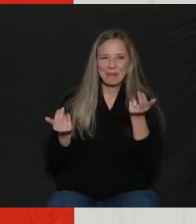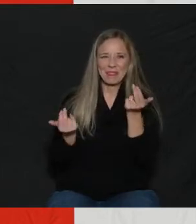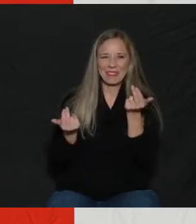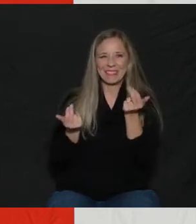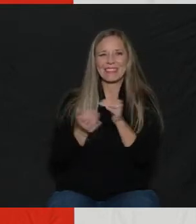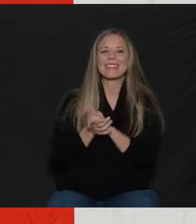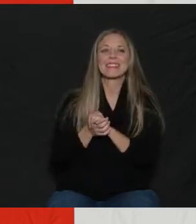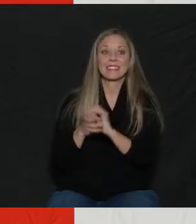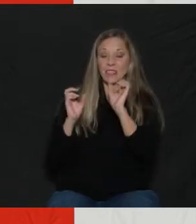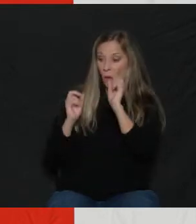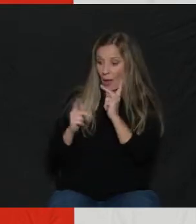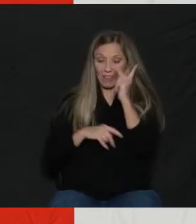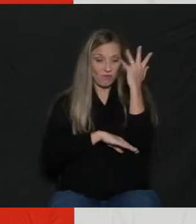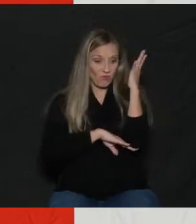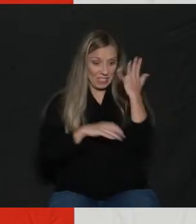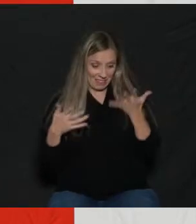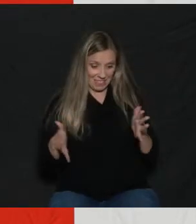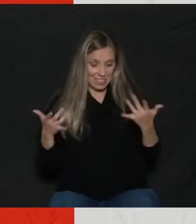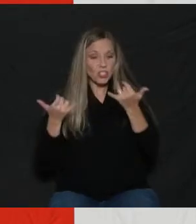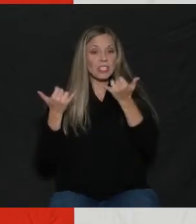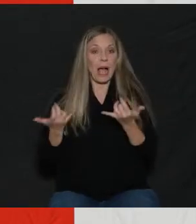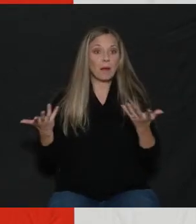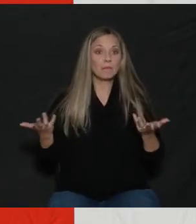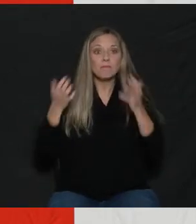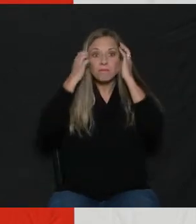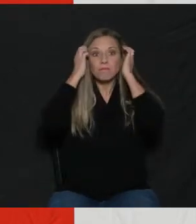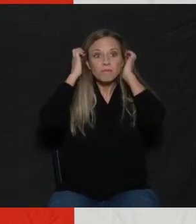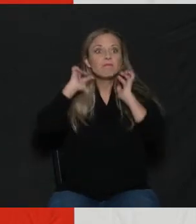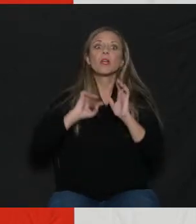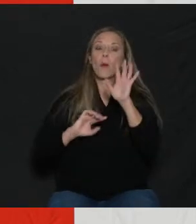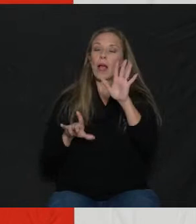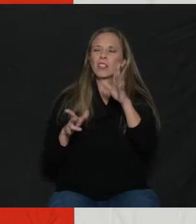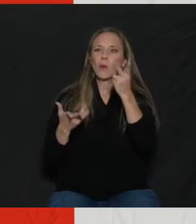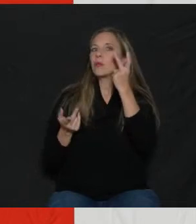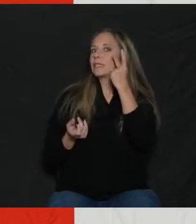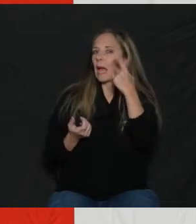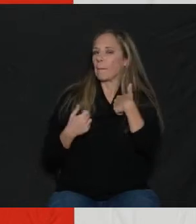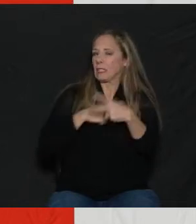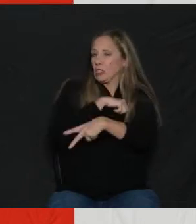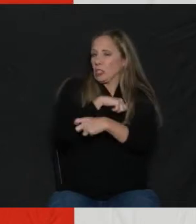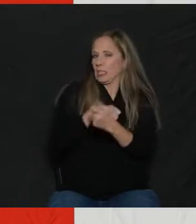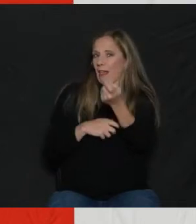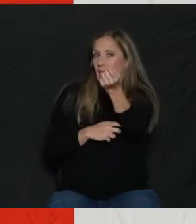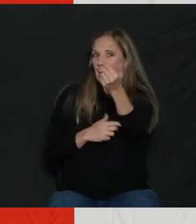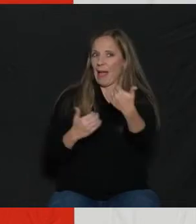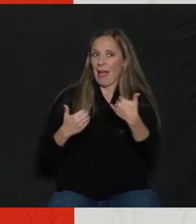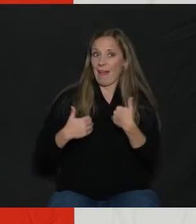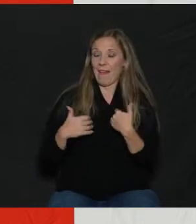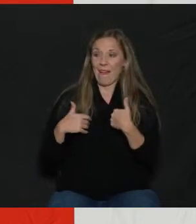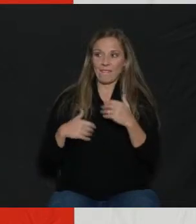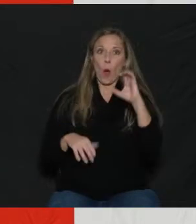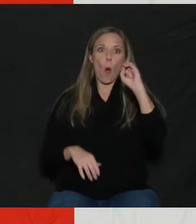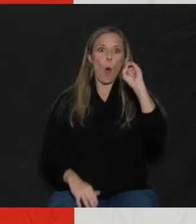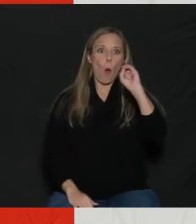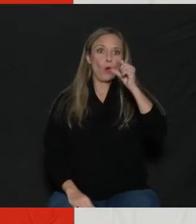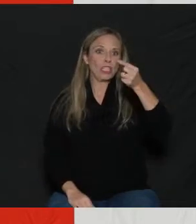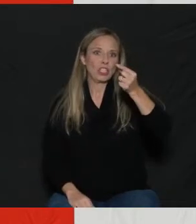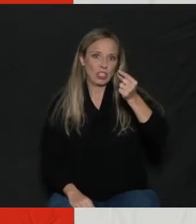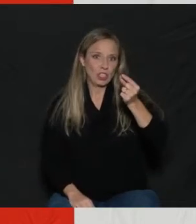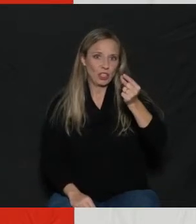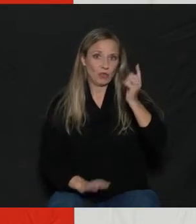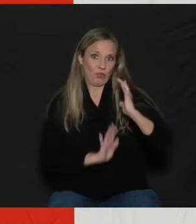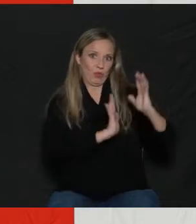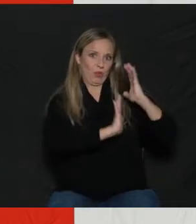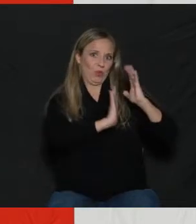All right. All right. I good got my place. trees cut out. All right. All right, so just so you know, I'm cheating here. I have an OG original Little Debbie Christmas